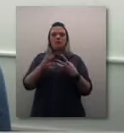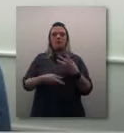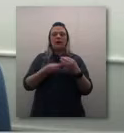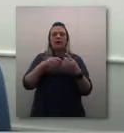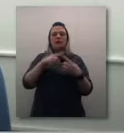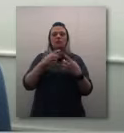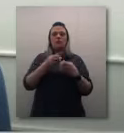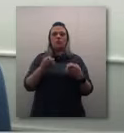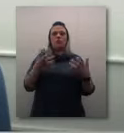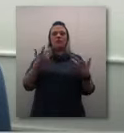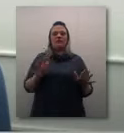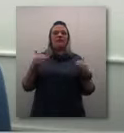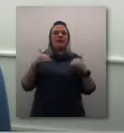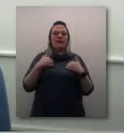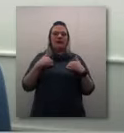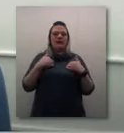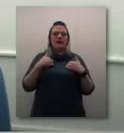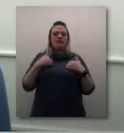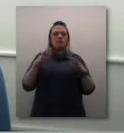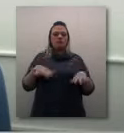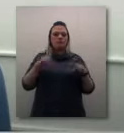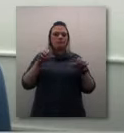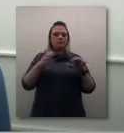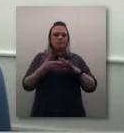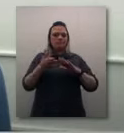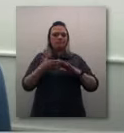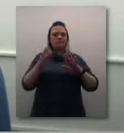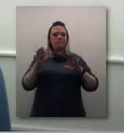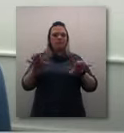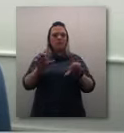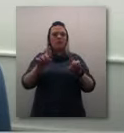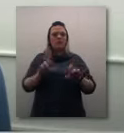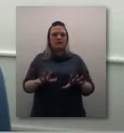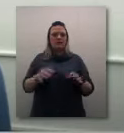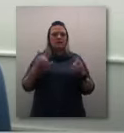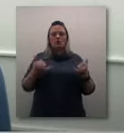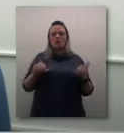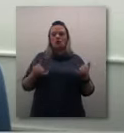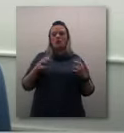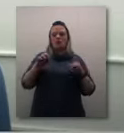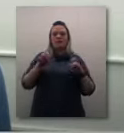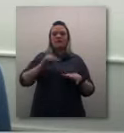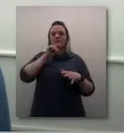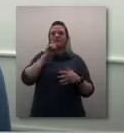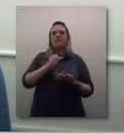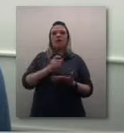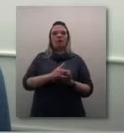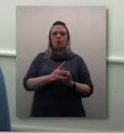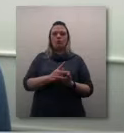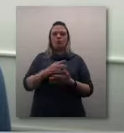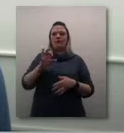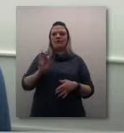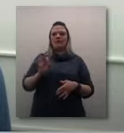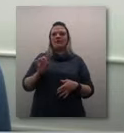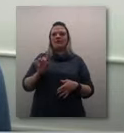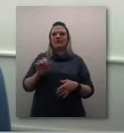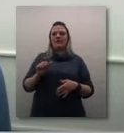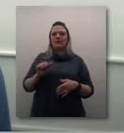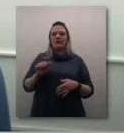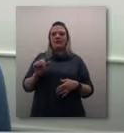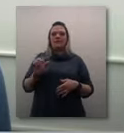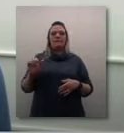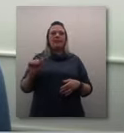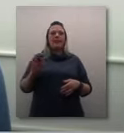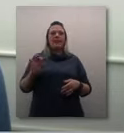the equipment that we have to conduct that test. Currently, that test has not been approved by FDA. Abbott tells us that they